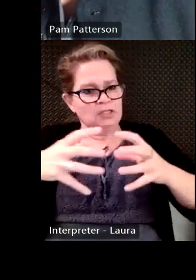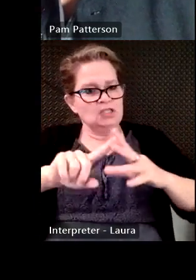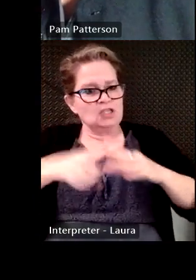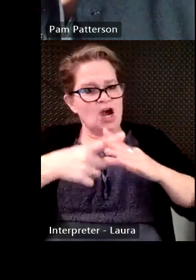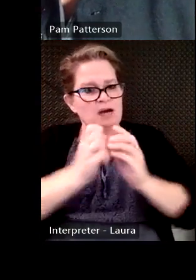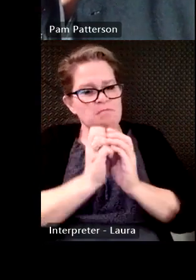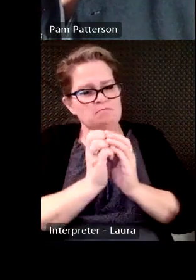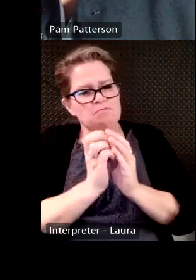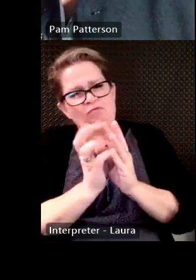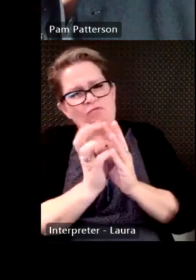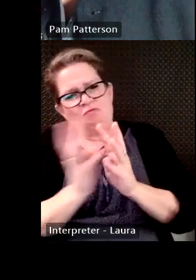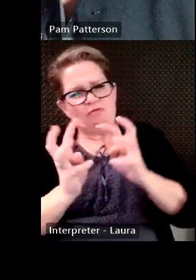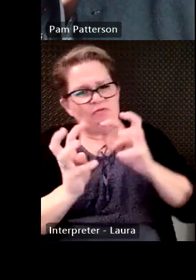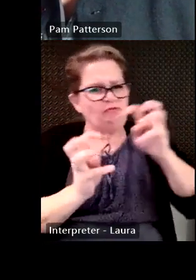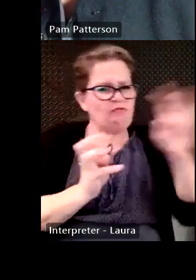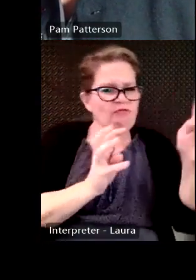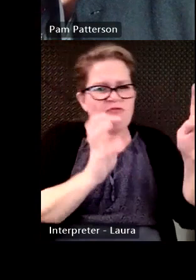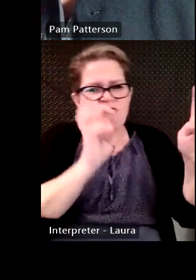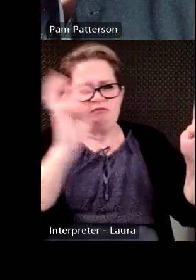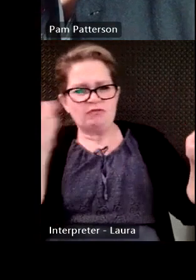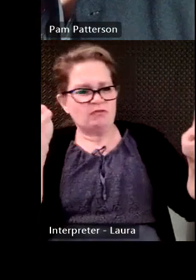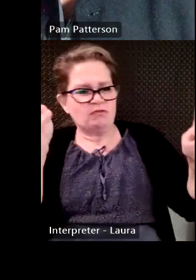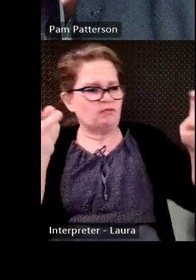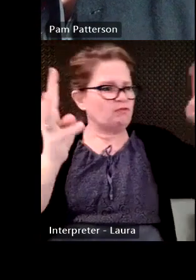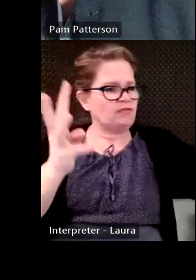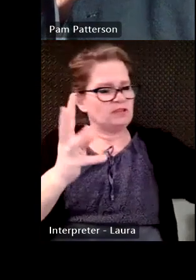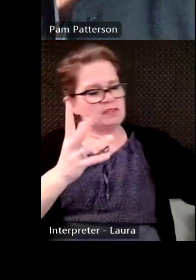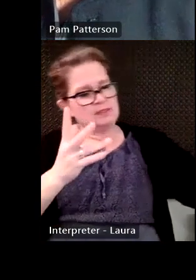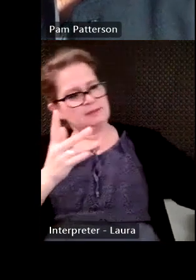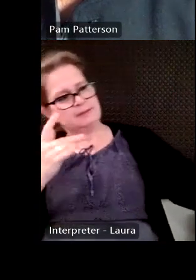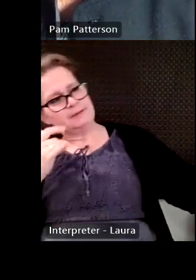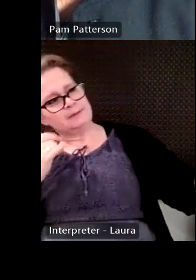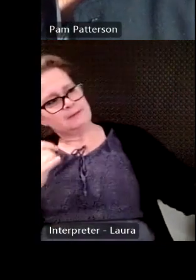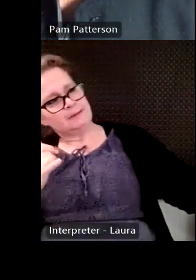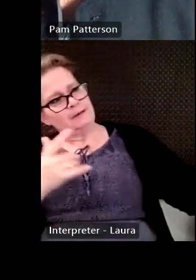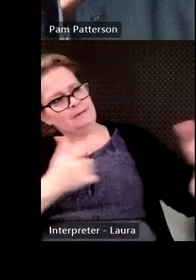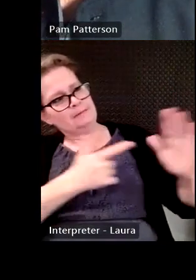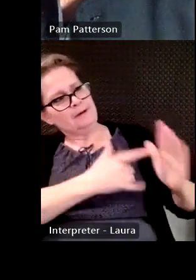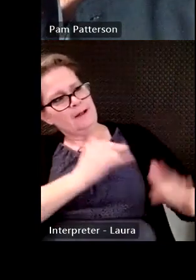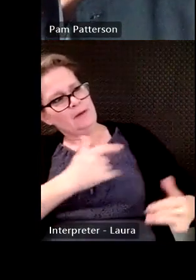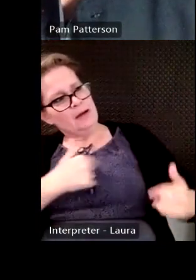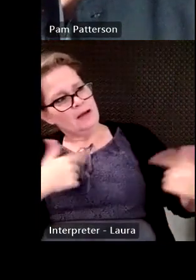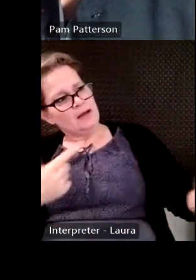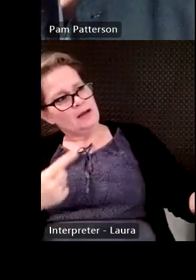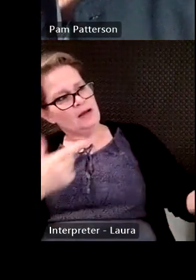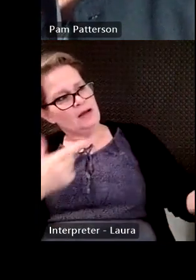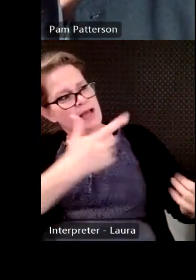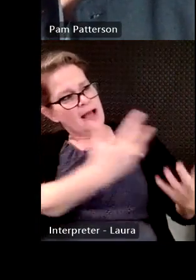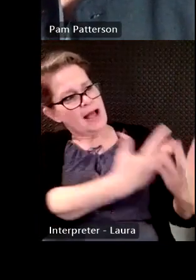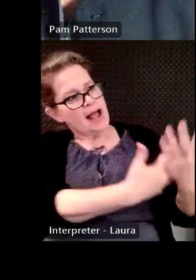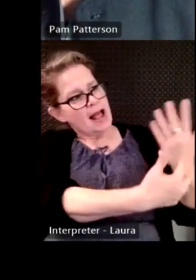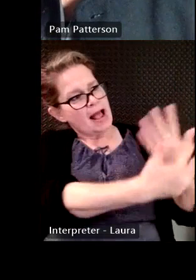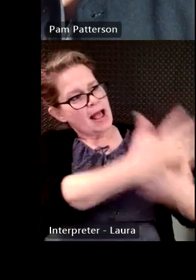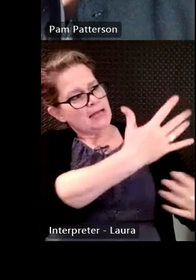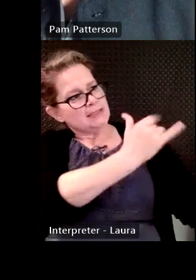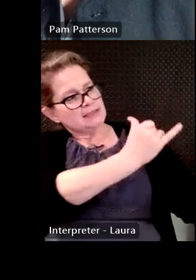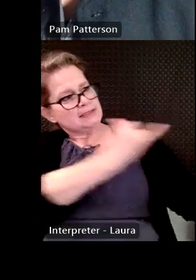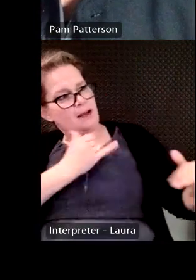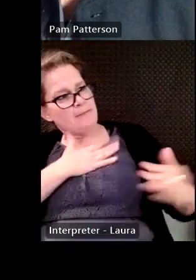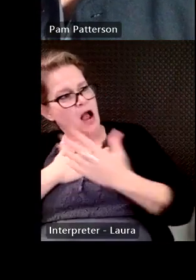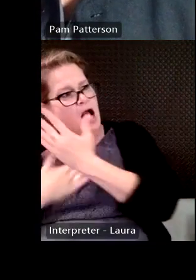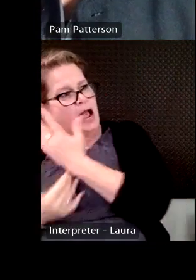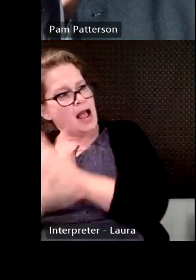me to reflect on and mourn for my pre-symptomatic body, when my hands were my hands, under my control,